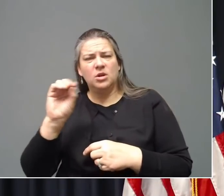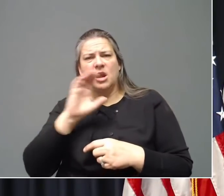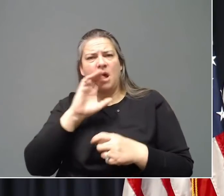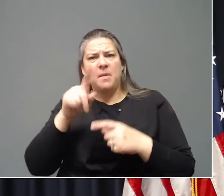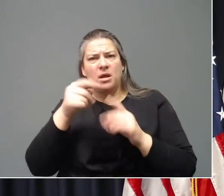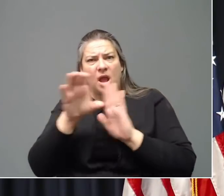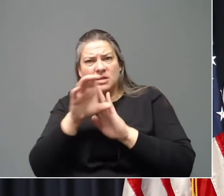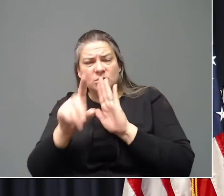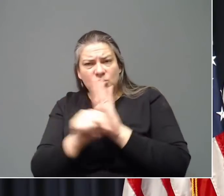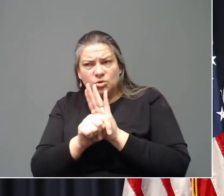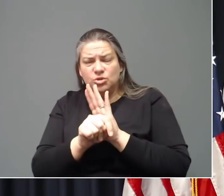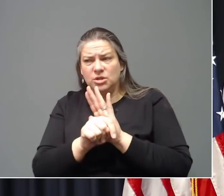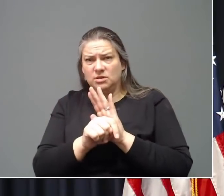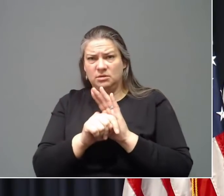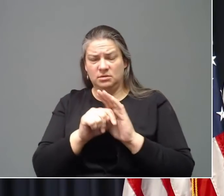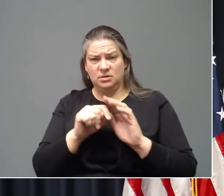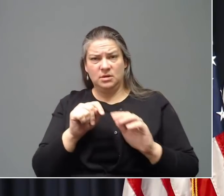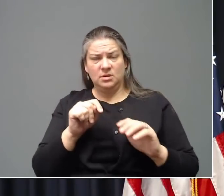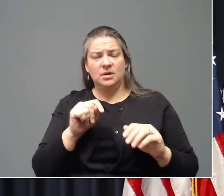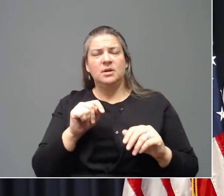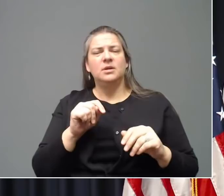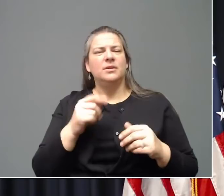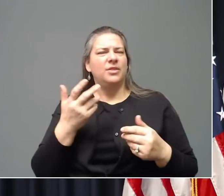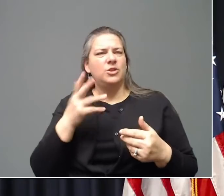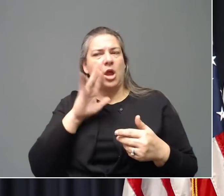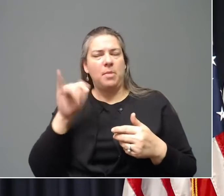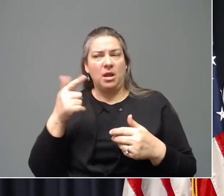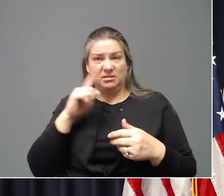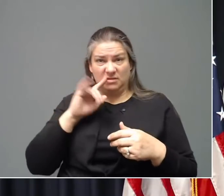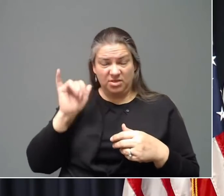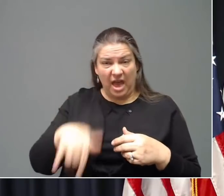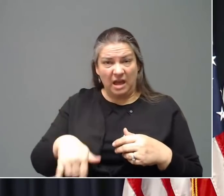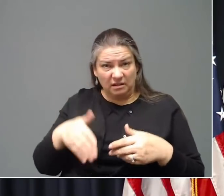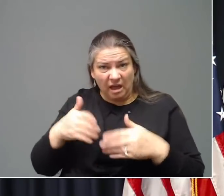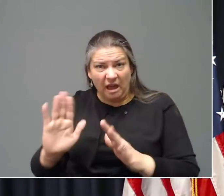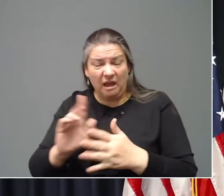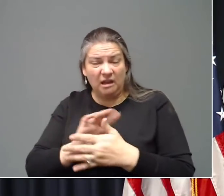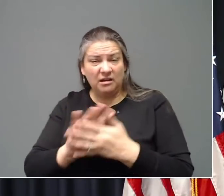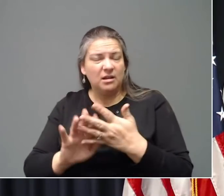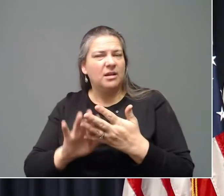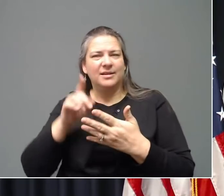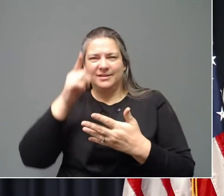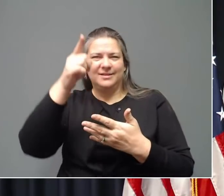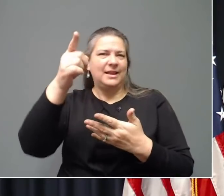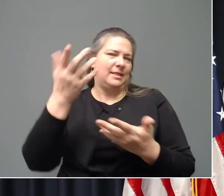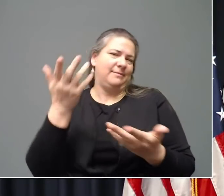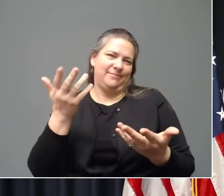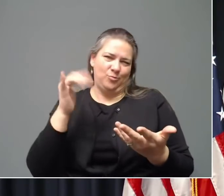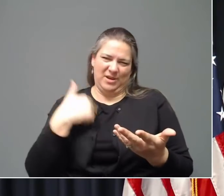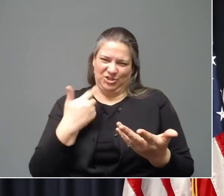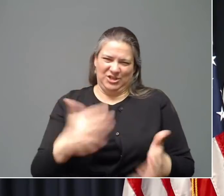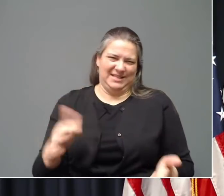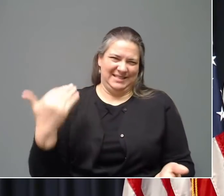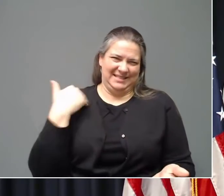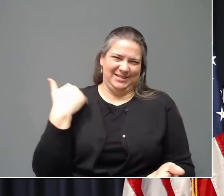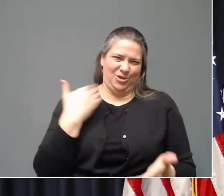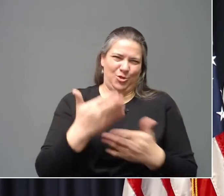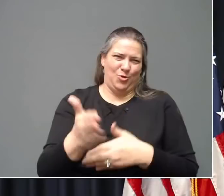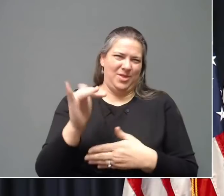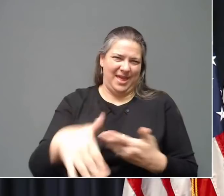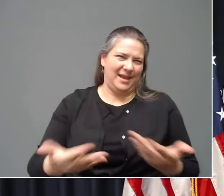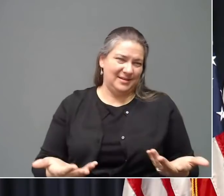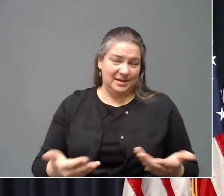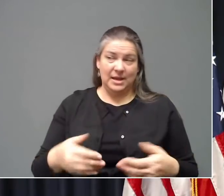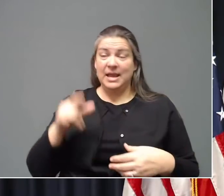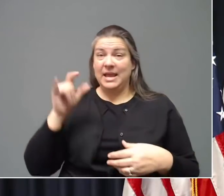being constitutional. So, should that pass, we're certainly going to veto it. Should the veto be